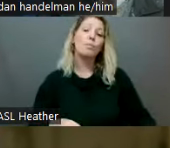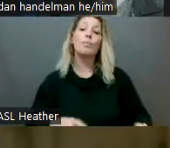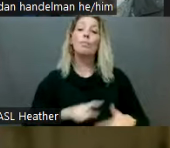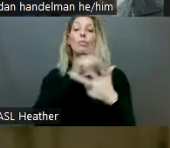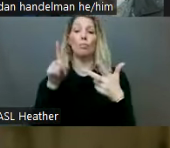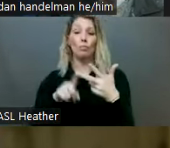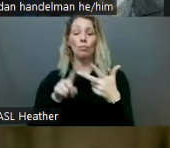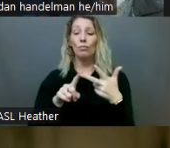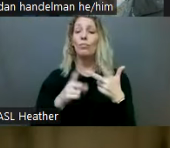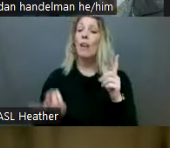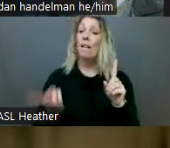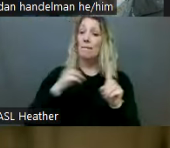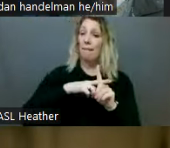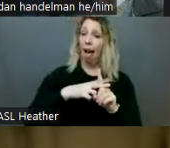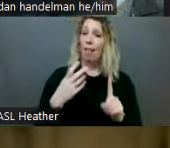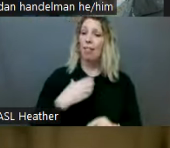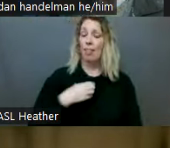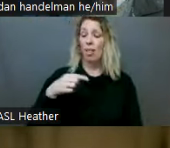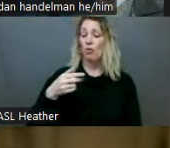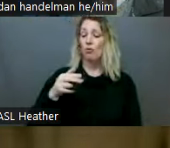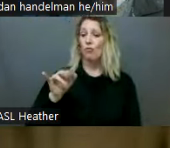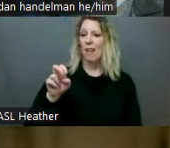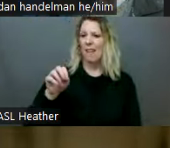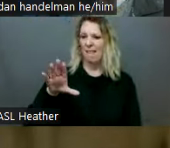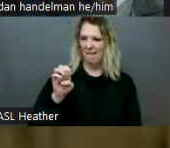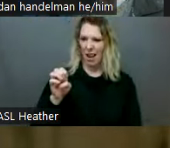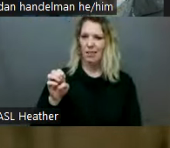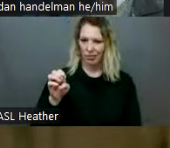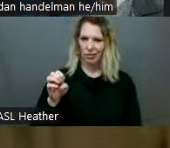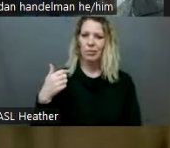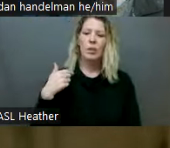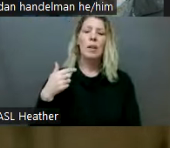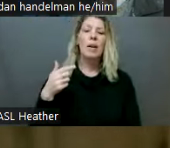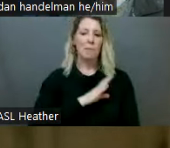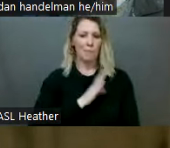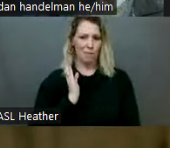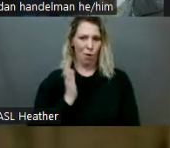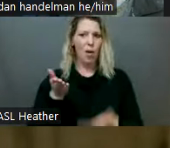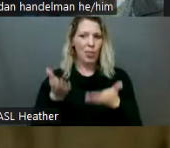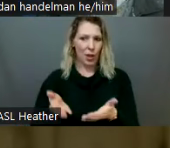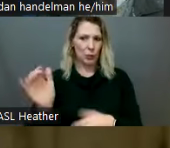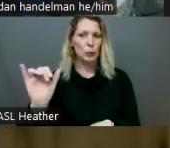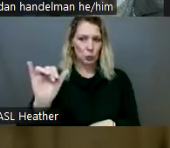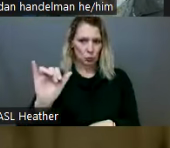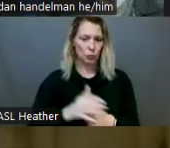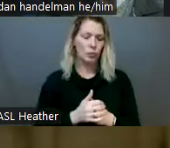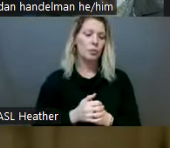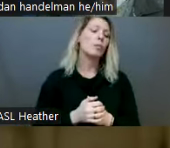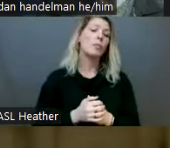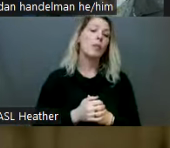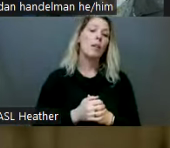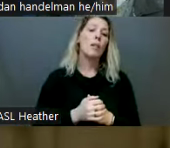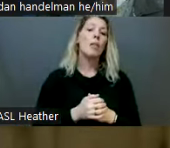file a grievance, which could lead to arbitration, and we've written in that the board will have a seat at the table at those hearings as well.